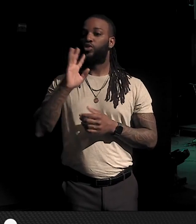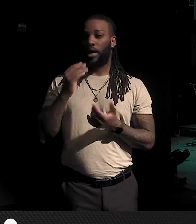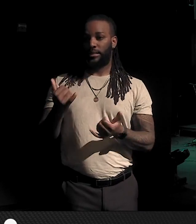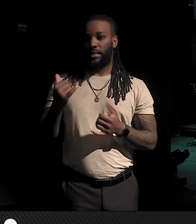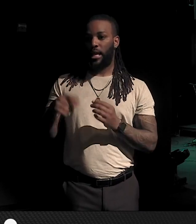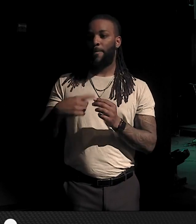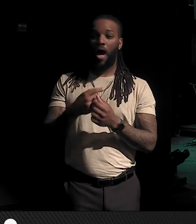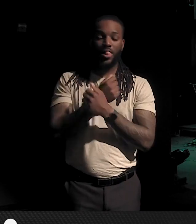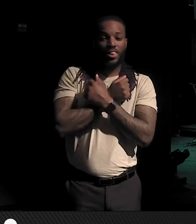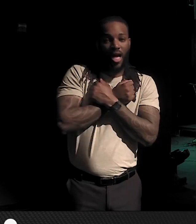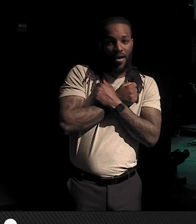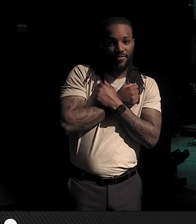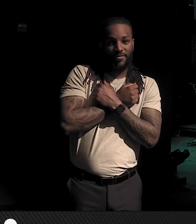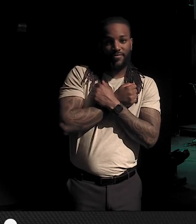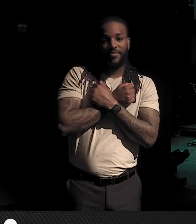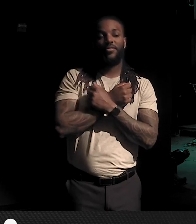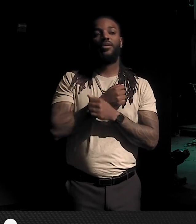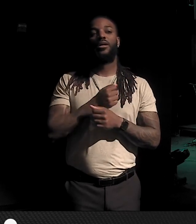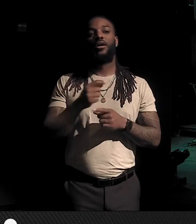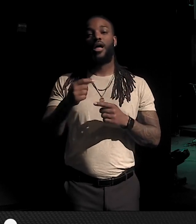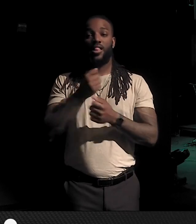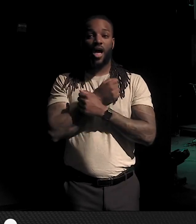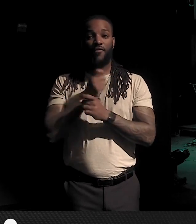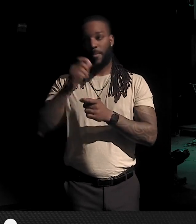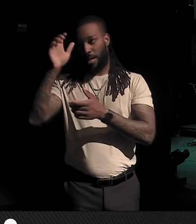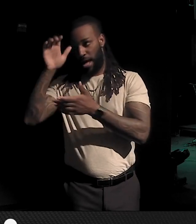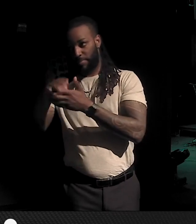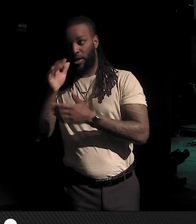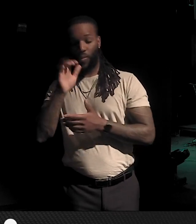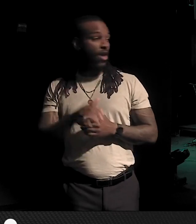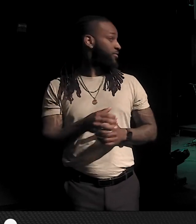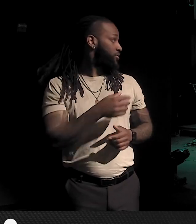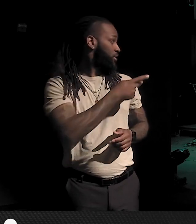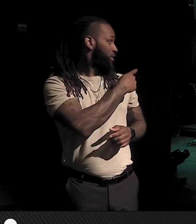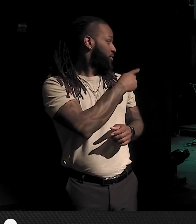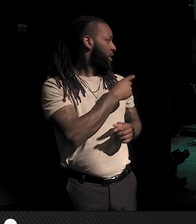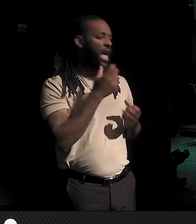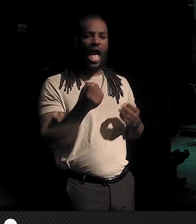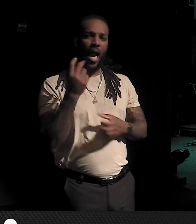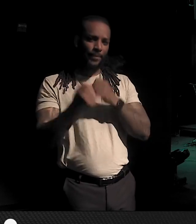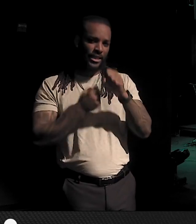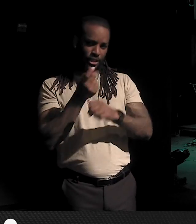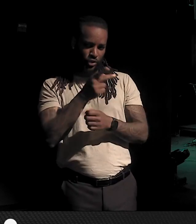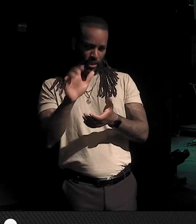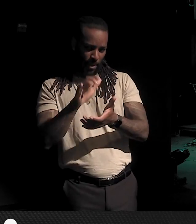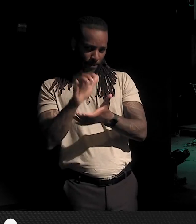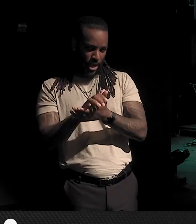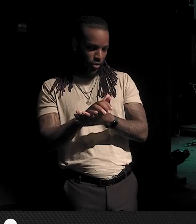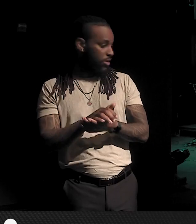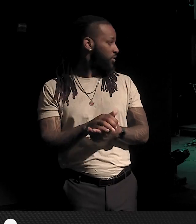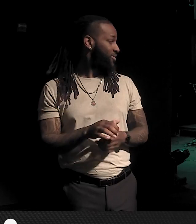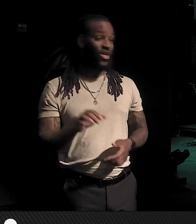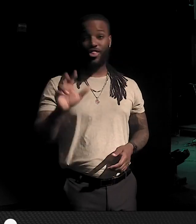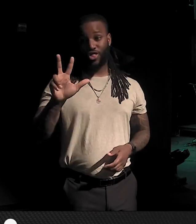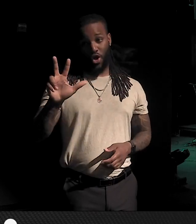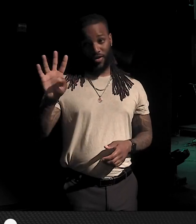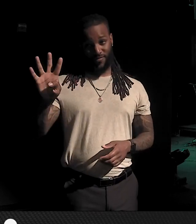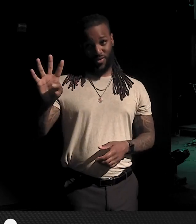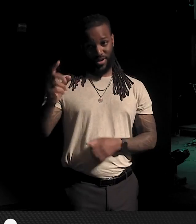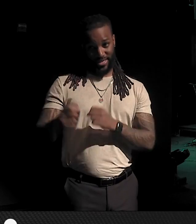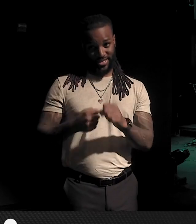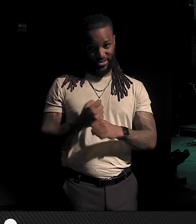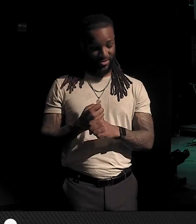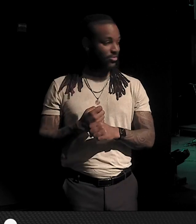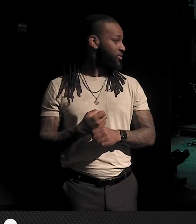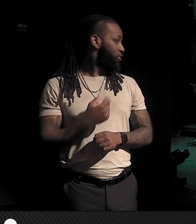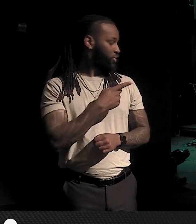little bit about love, and we're going to talk about love. We're going to talk about husband and wife love. So I got these guys up on stage. How many years have you all been married? 34. Okay, so you're going to sit right